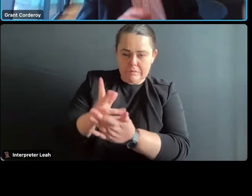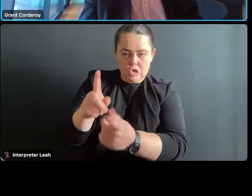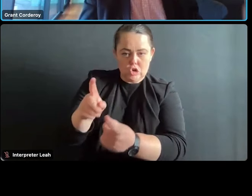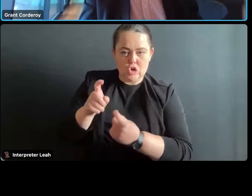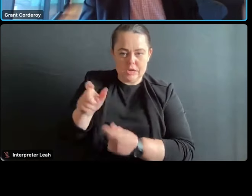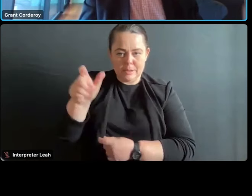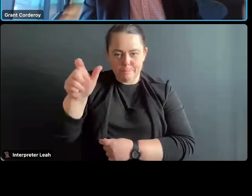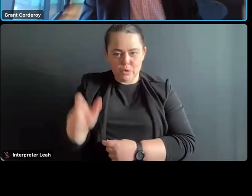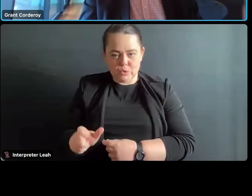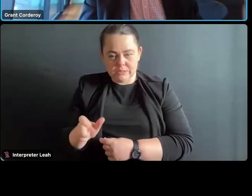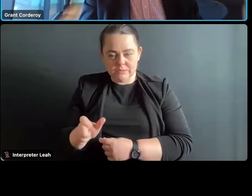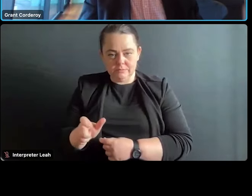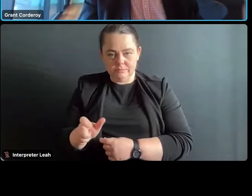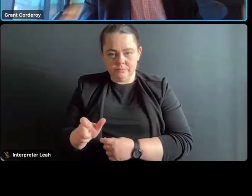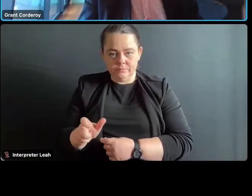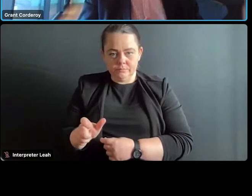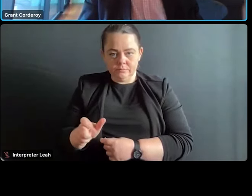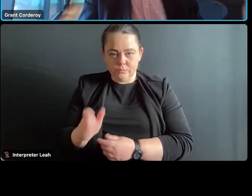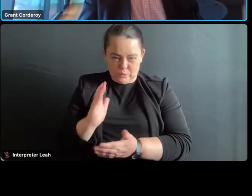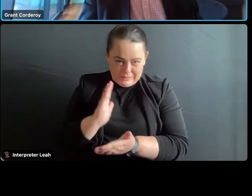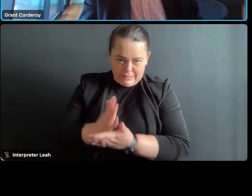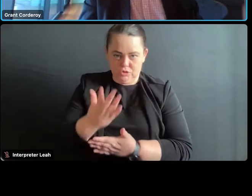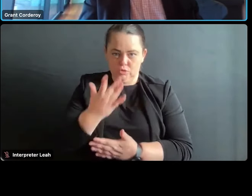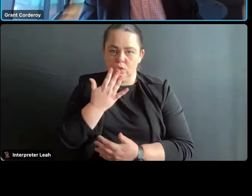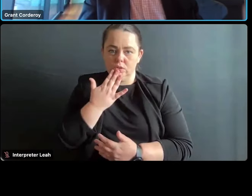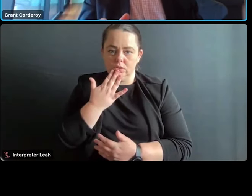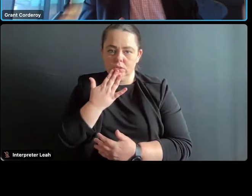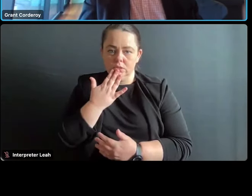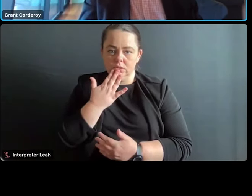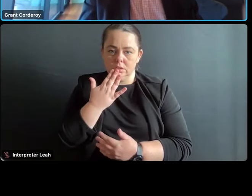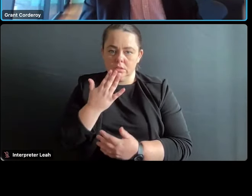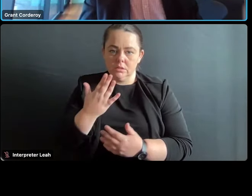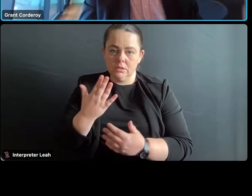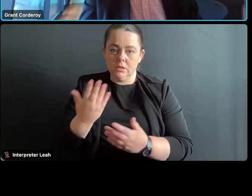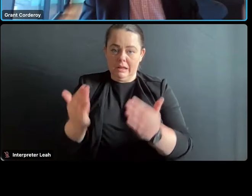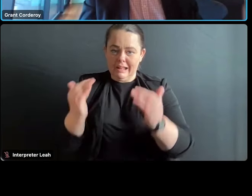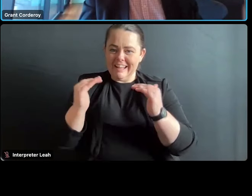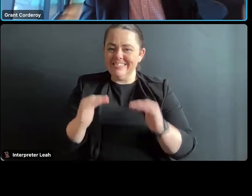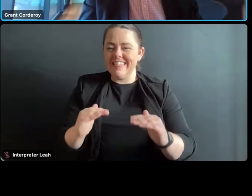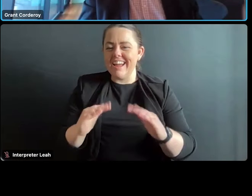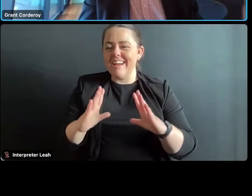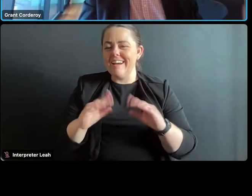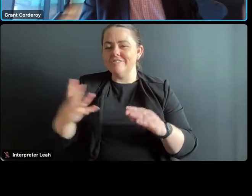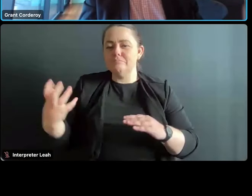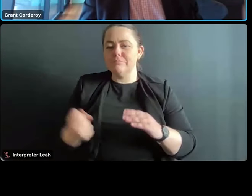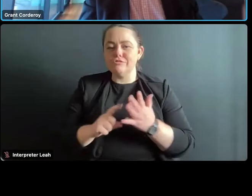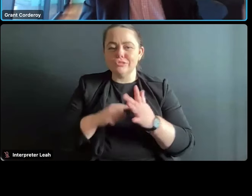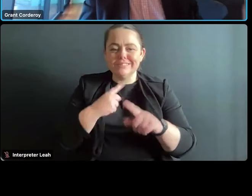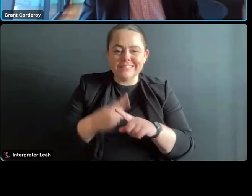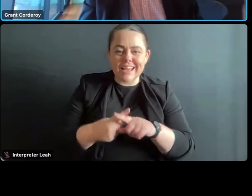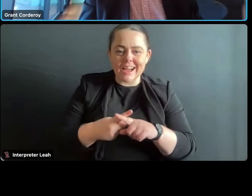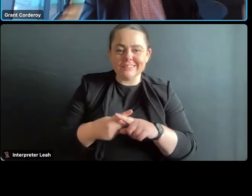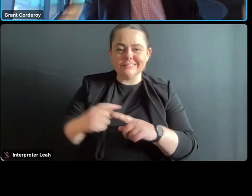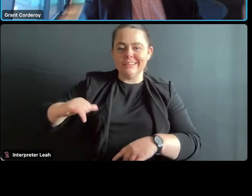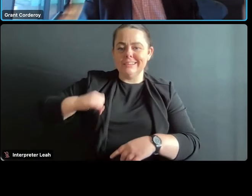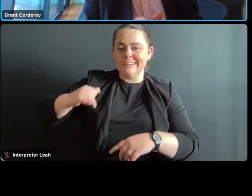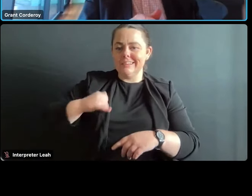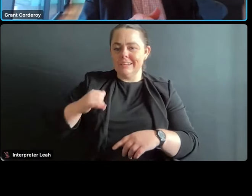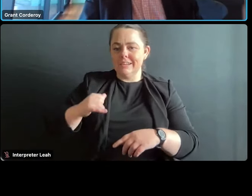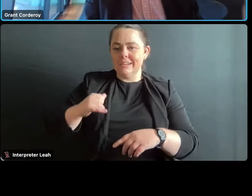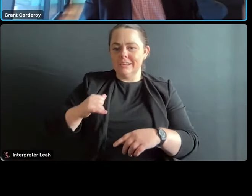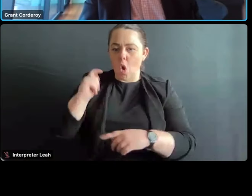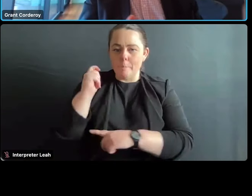includes the general cost of employment, which are payroll tax, workers' compensation premiums, staff training, which